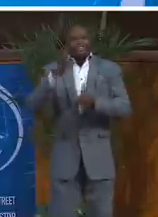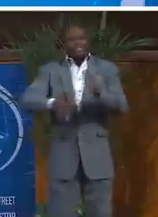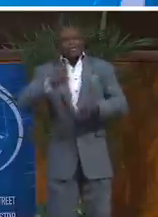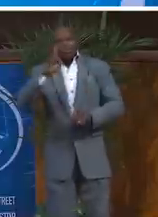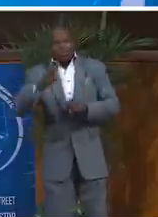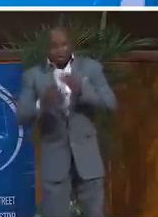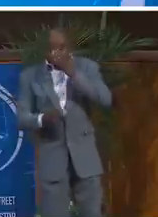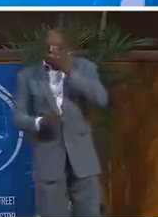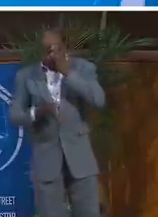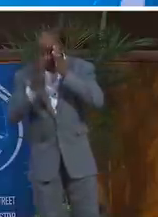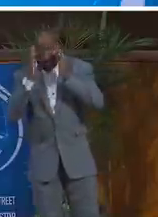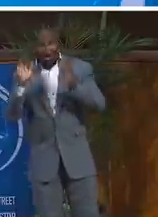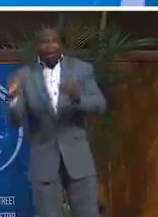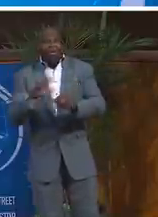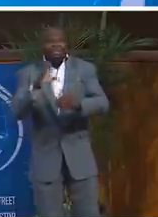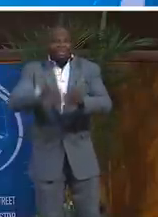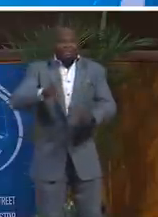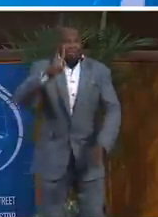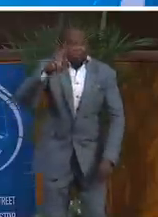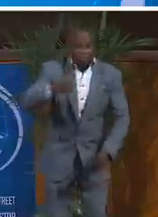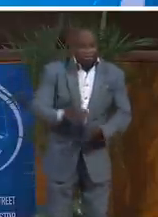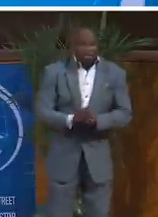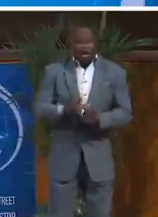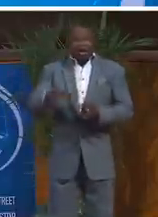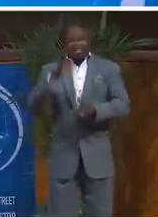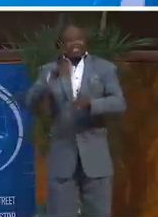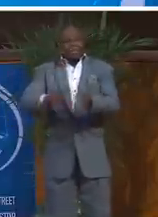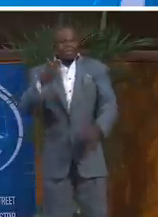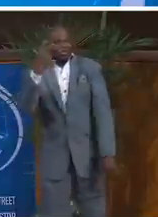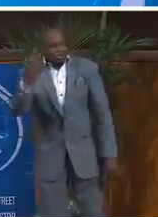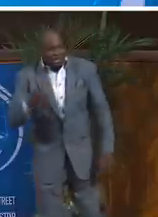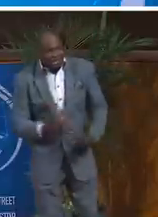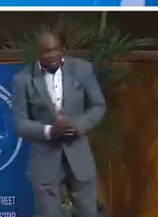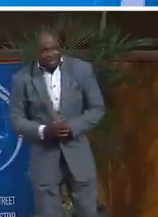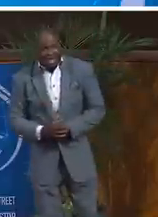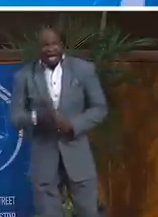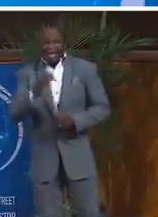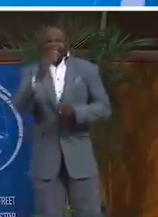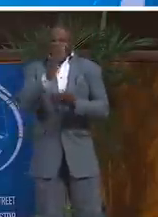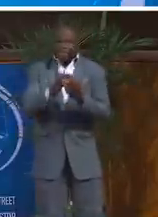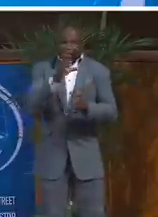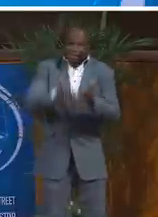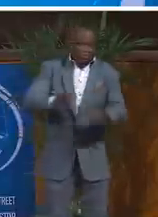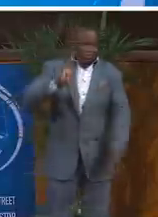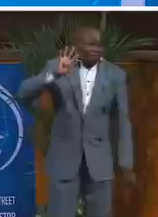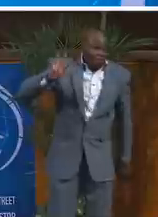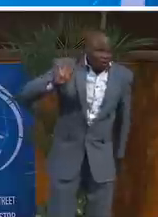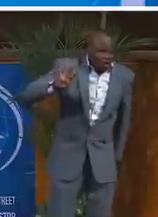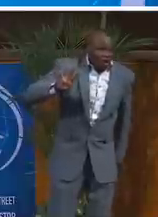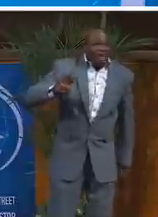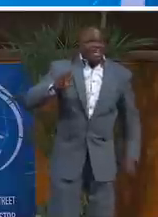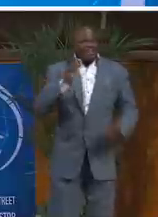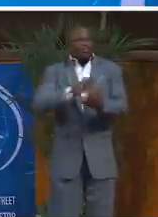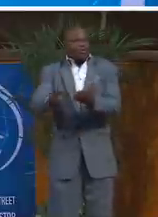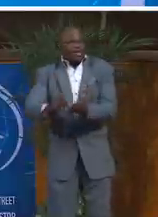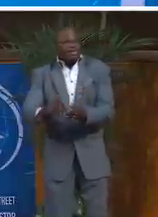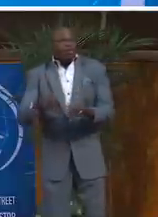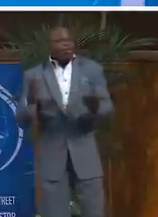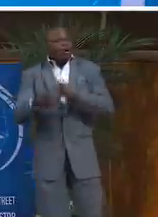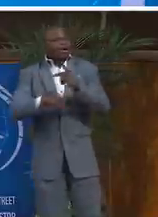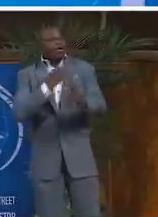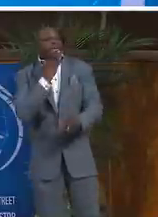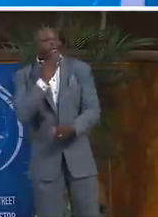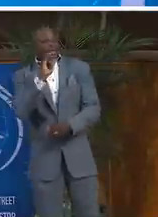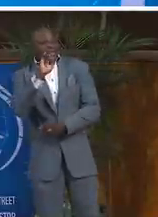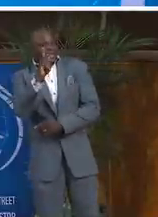1, all of chapter 2, all of chapter 3, and some of chapter 4 is written